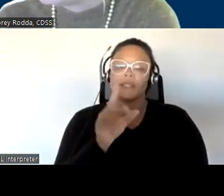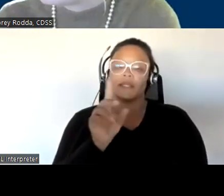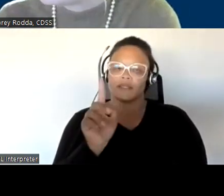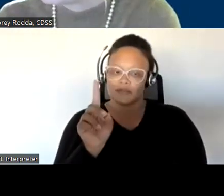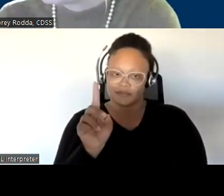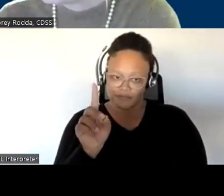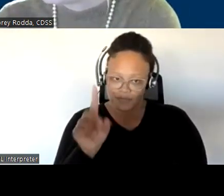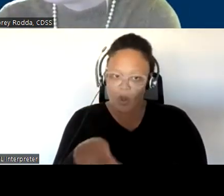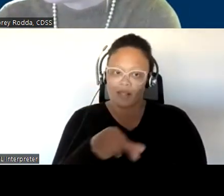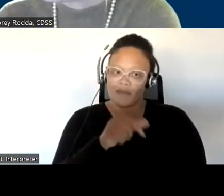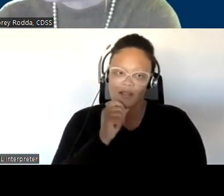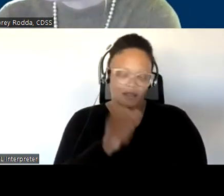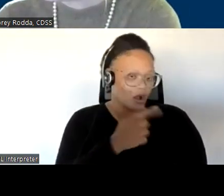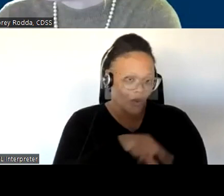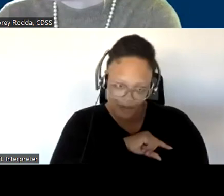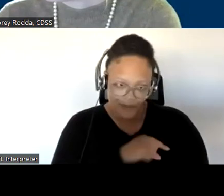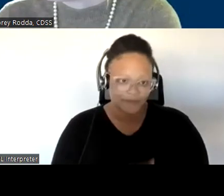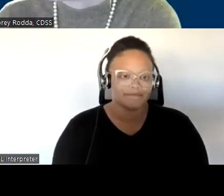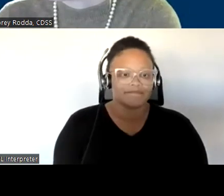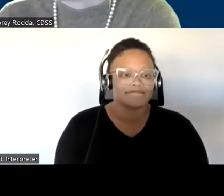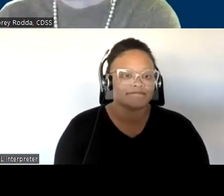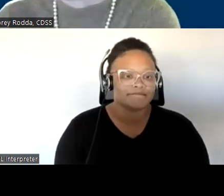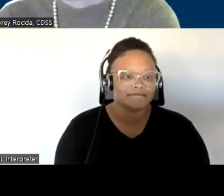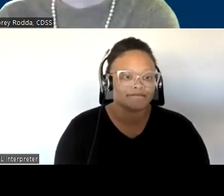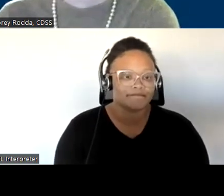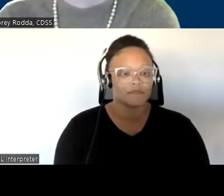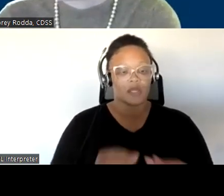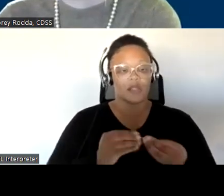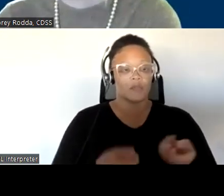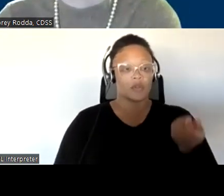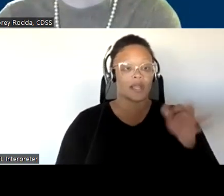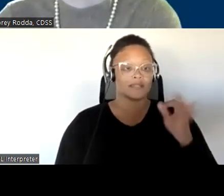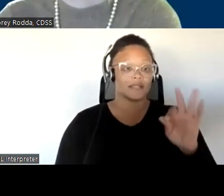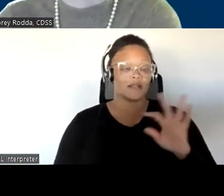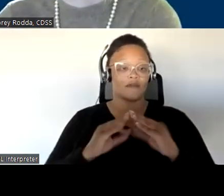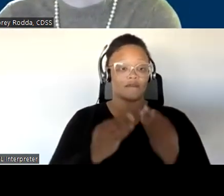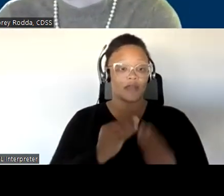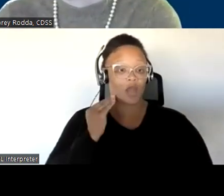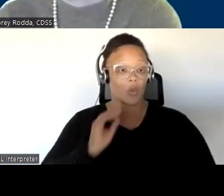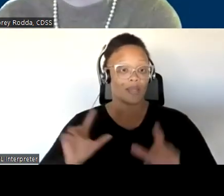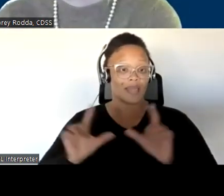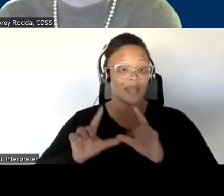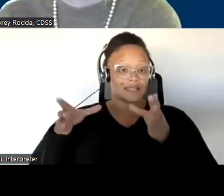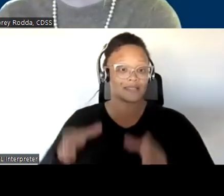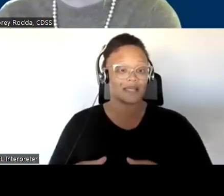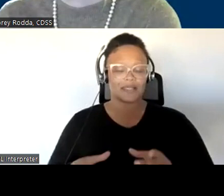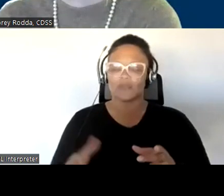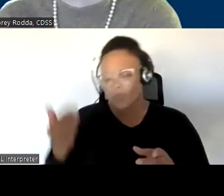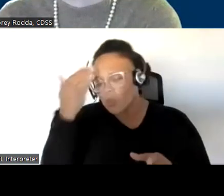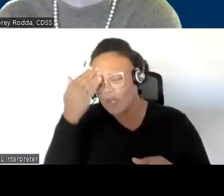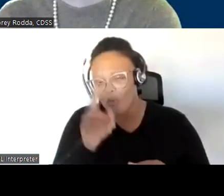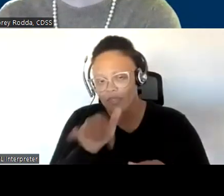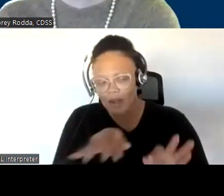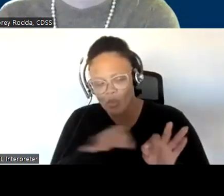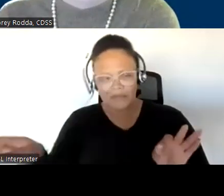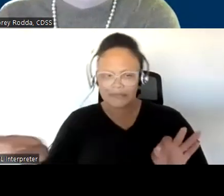And 19, this is a reminder for family child care home licensees. We're aware that this question is a little awkward. It isn't